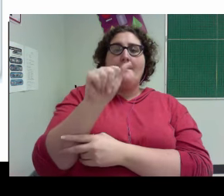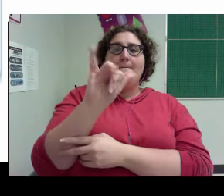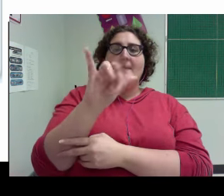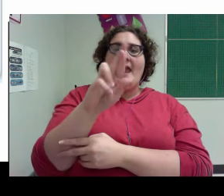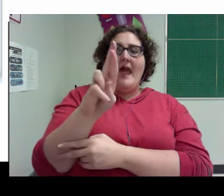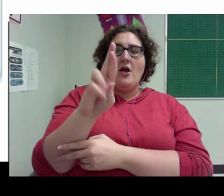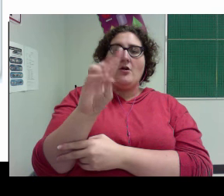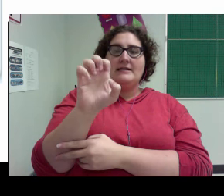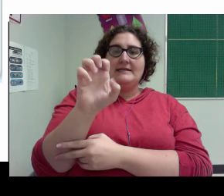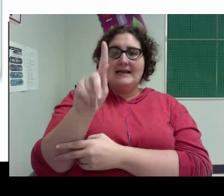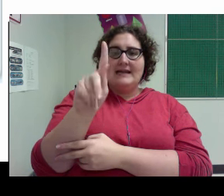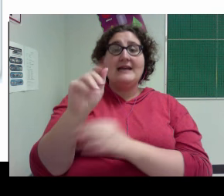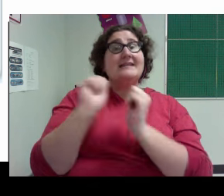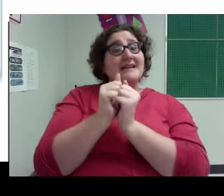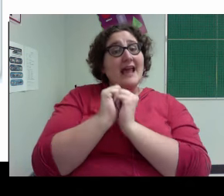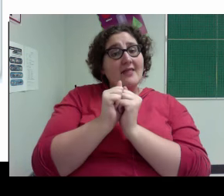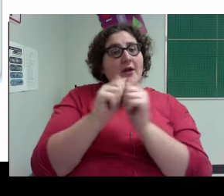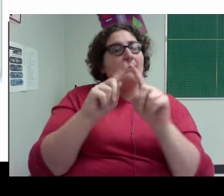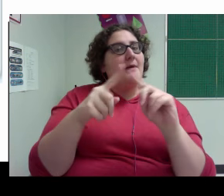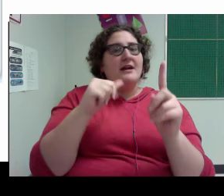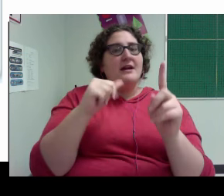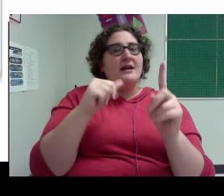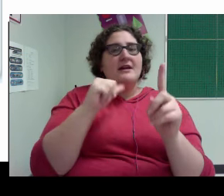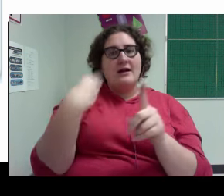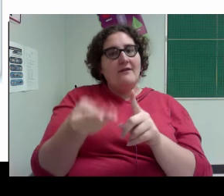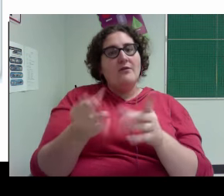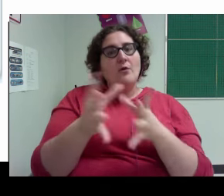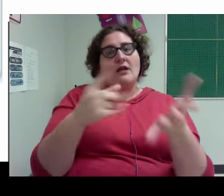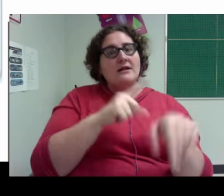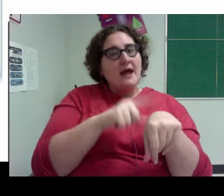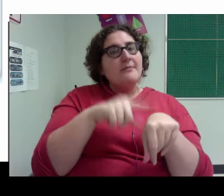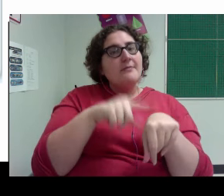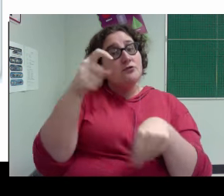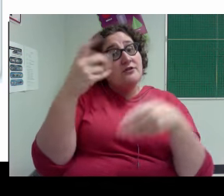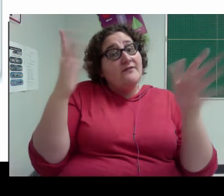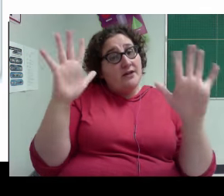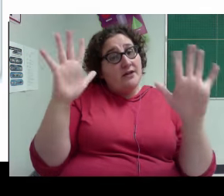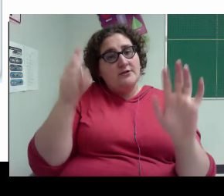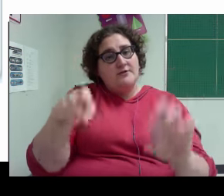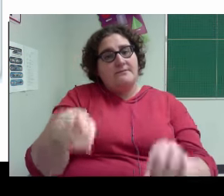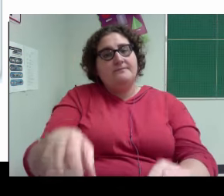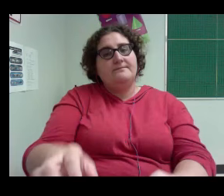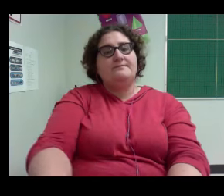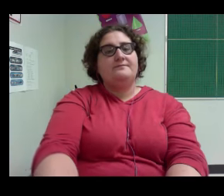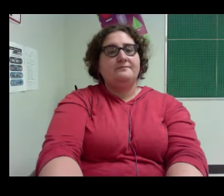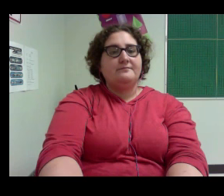Deck to go over this together, but I'm not going to give you a lot of time because you should have it already filled out.